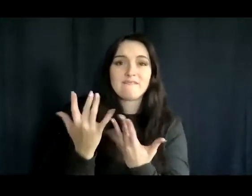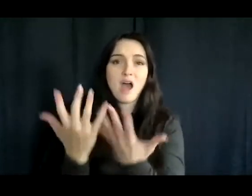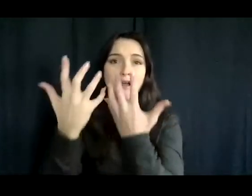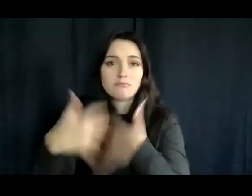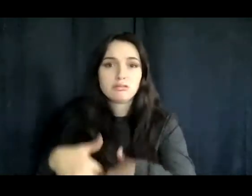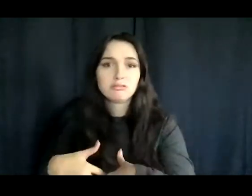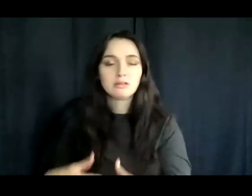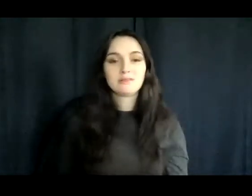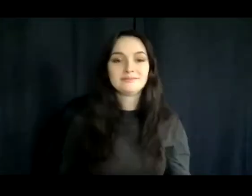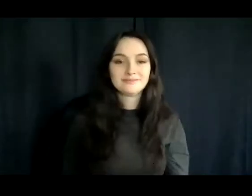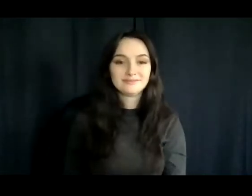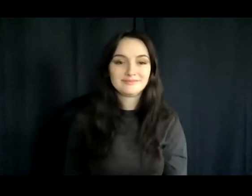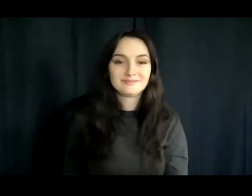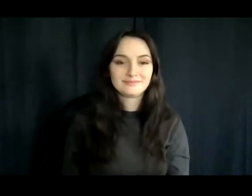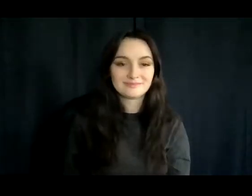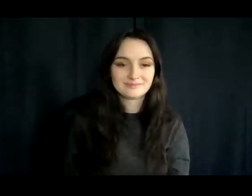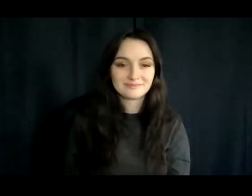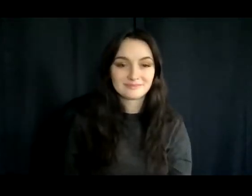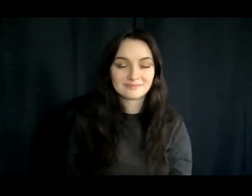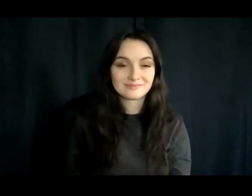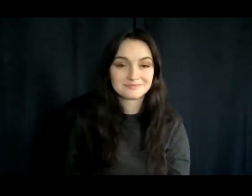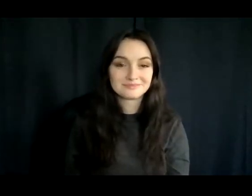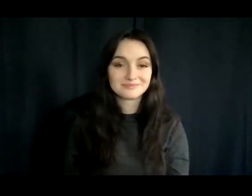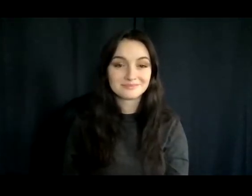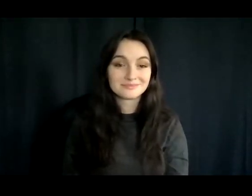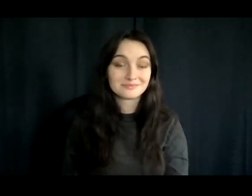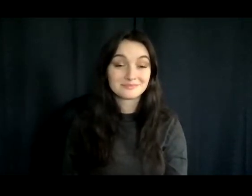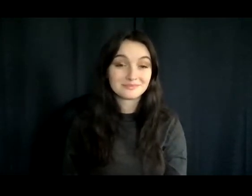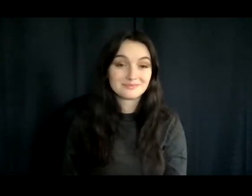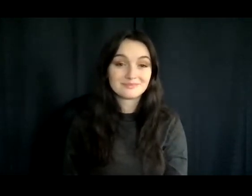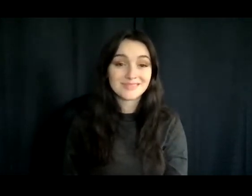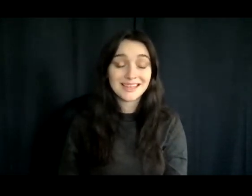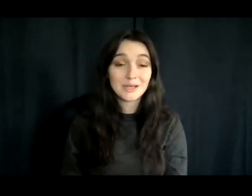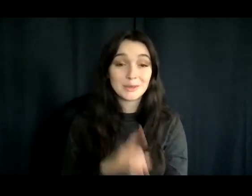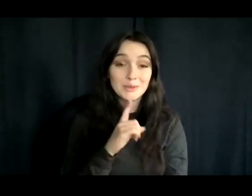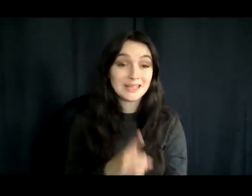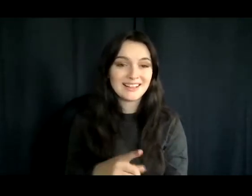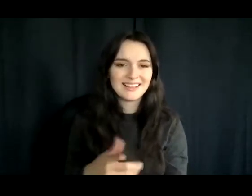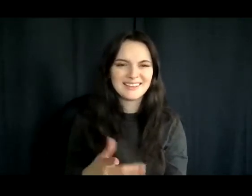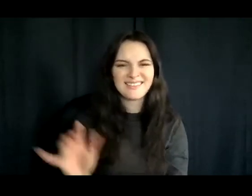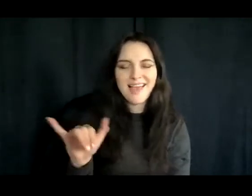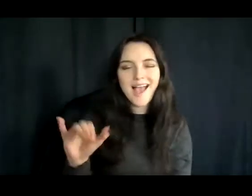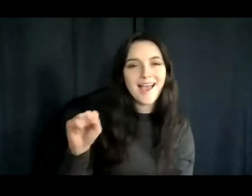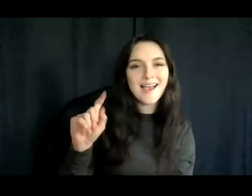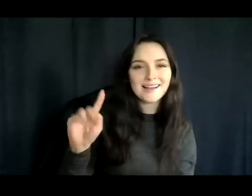of art. It is really, truly, it's like steampunk. It's very